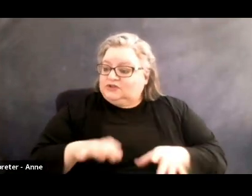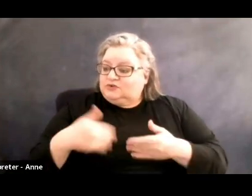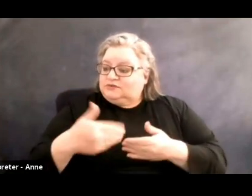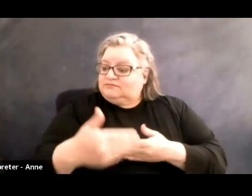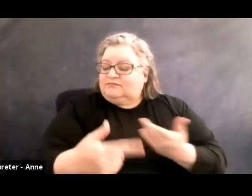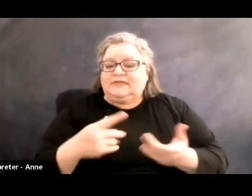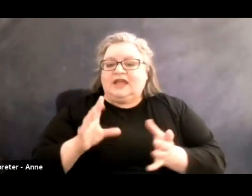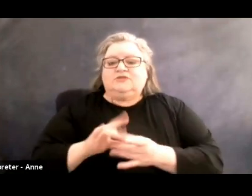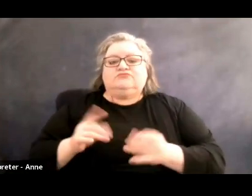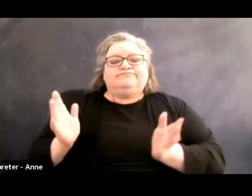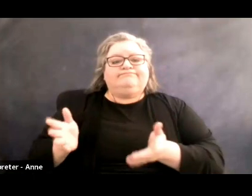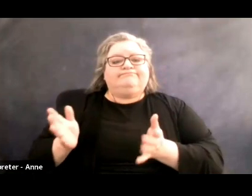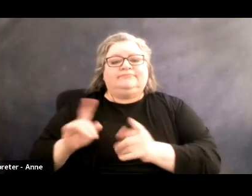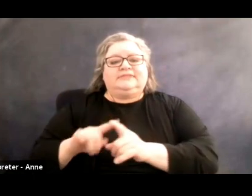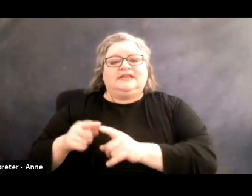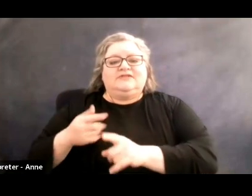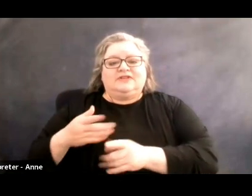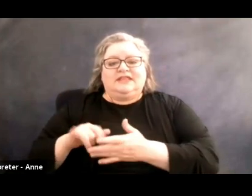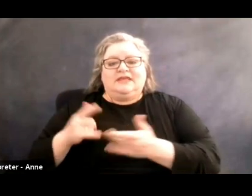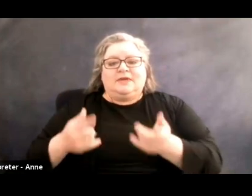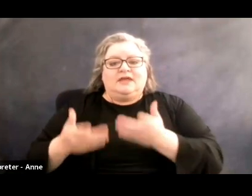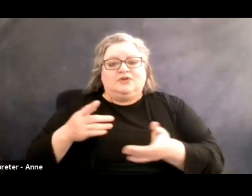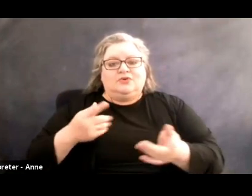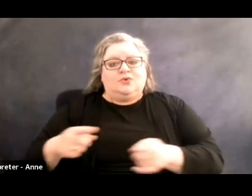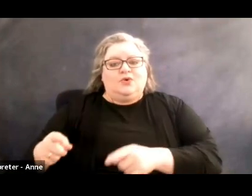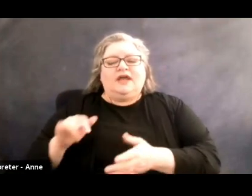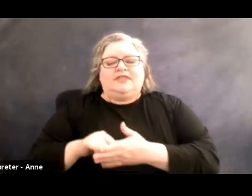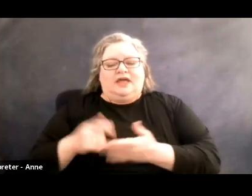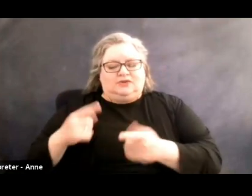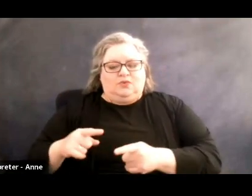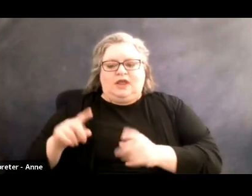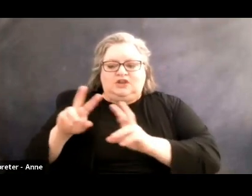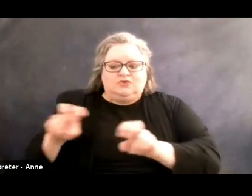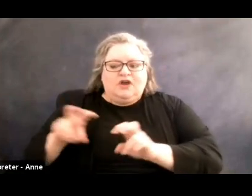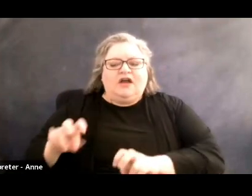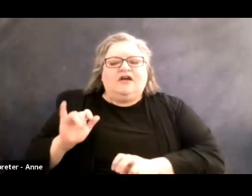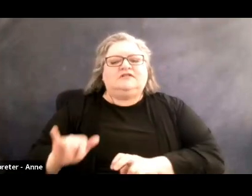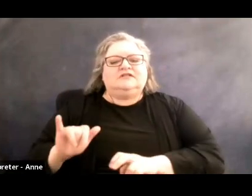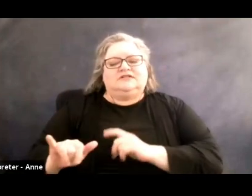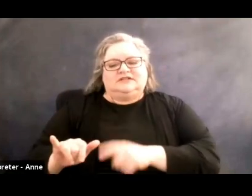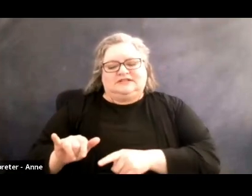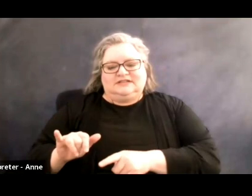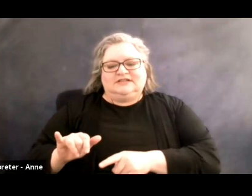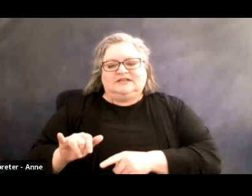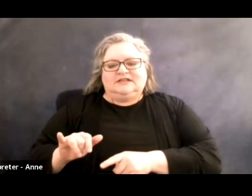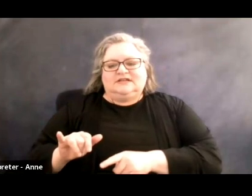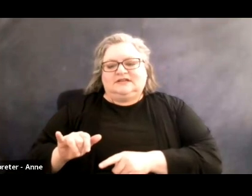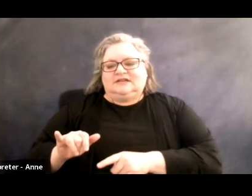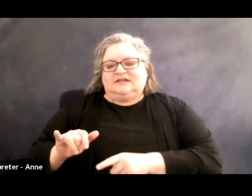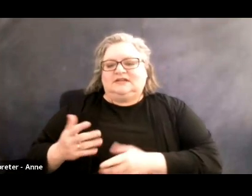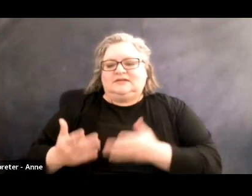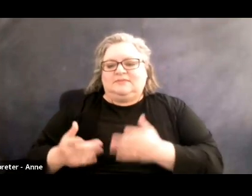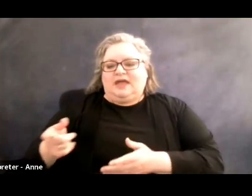start talking to them about different things that might have went on. That's when you start finding, oh, well, the baby might